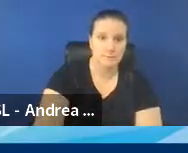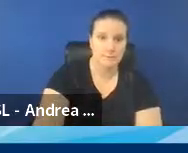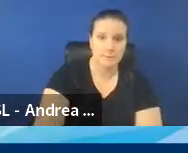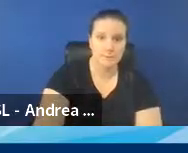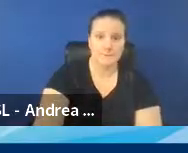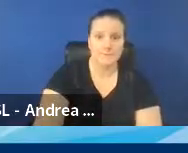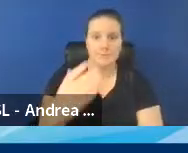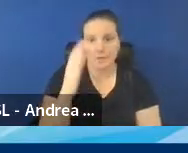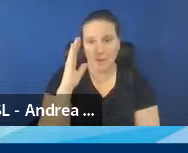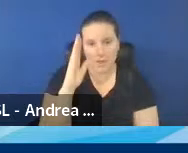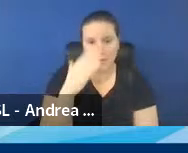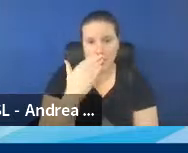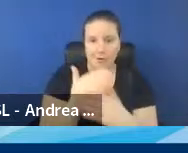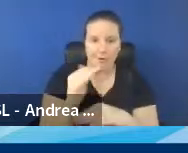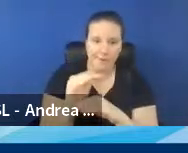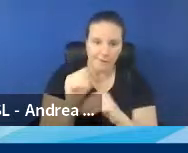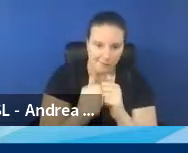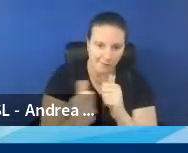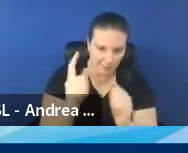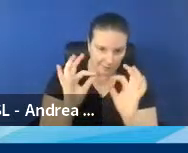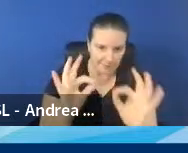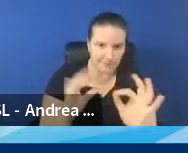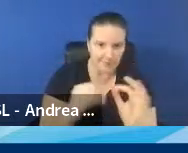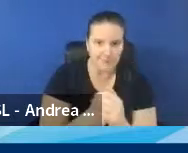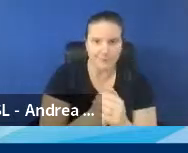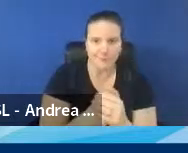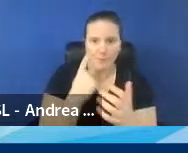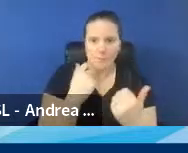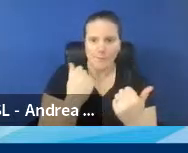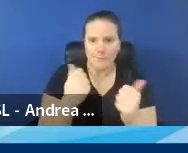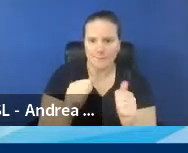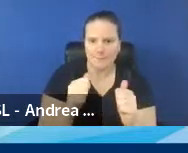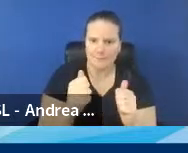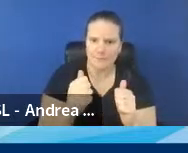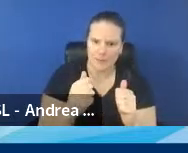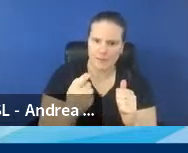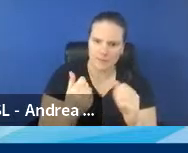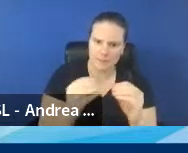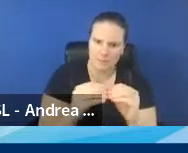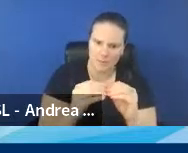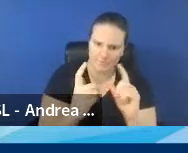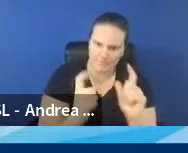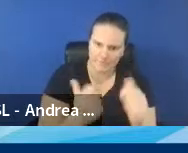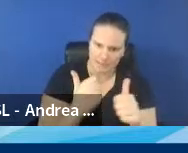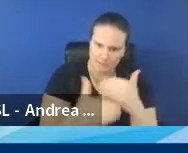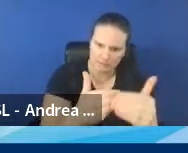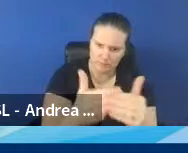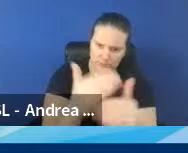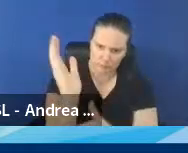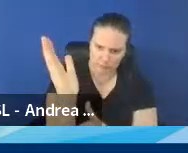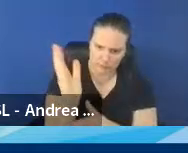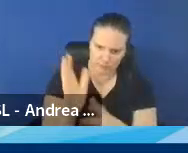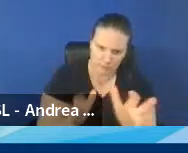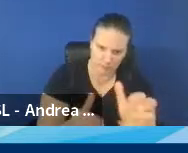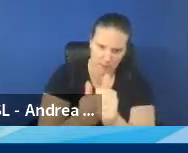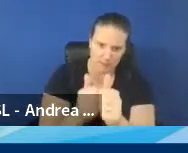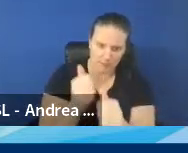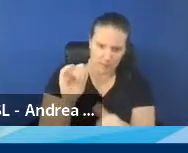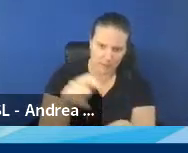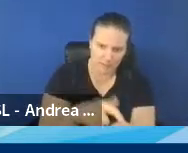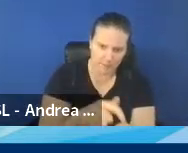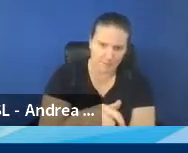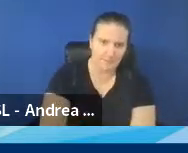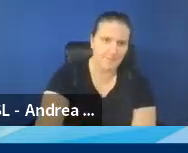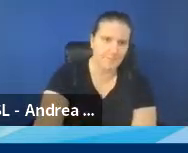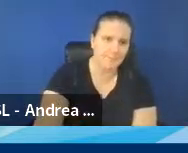Hello, good evening, everyone. I'm going to try to go a little bit fast through this presentation just to make up some time. You guys have